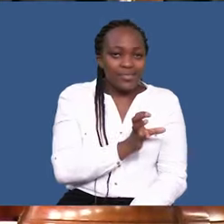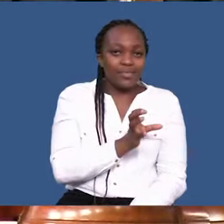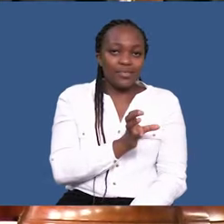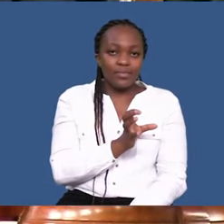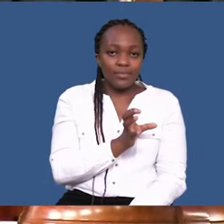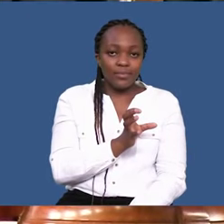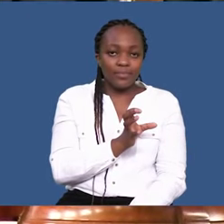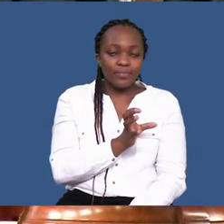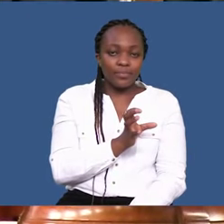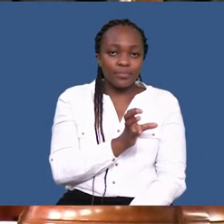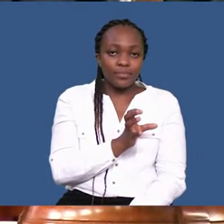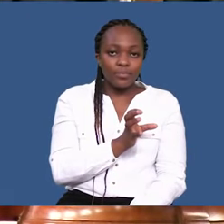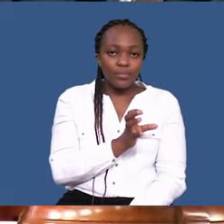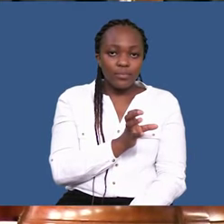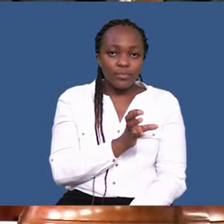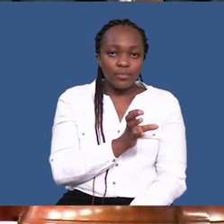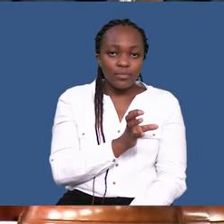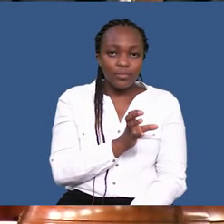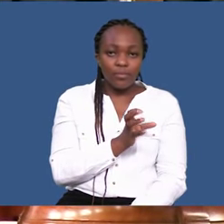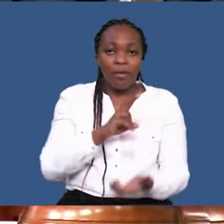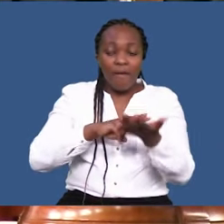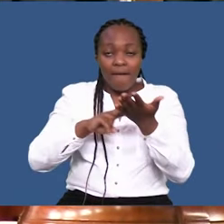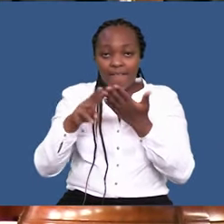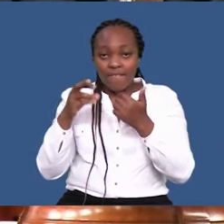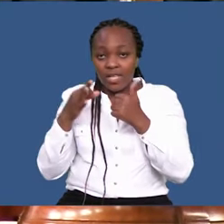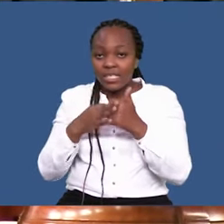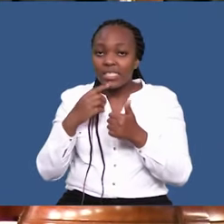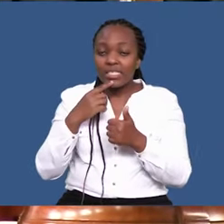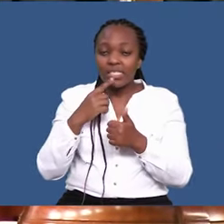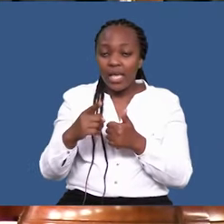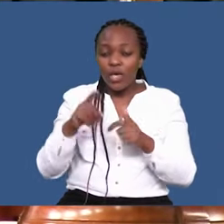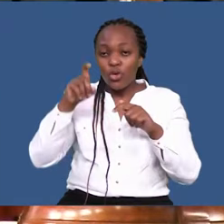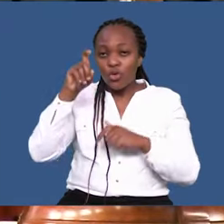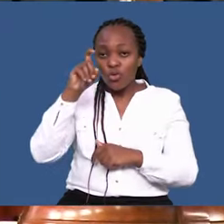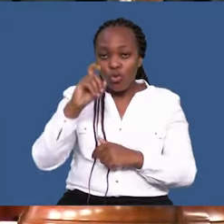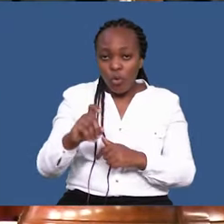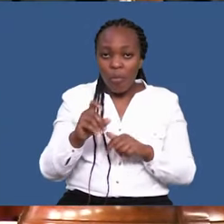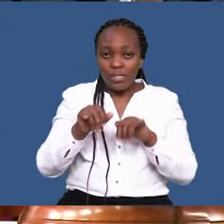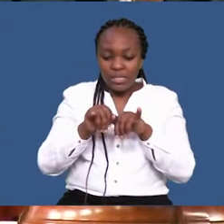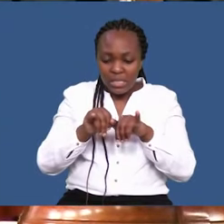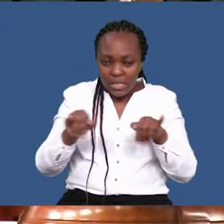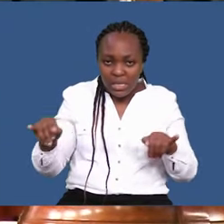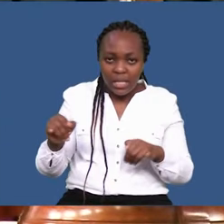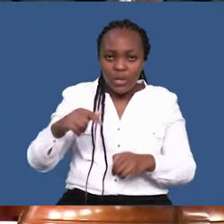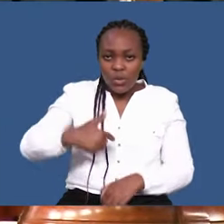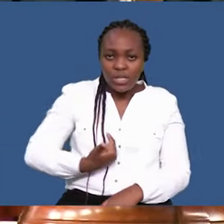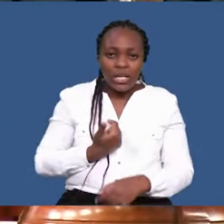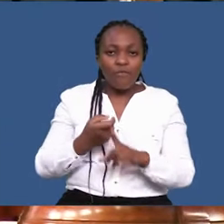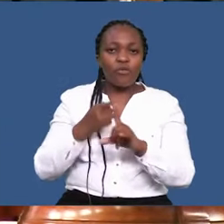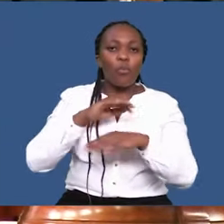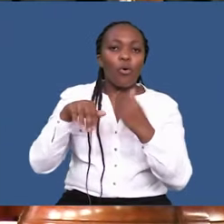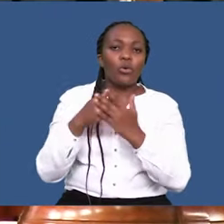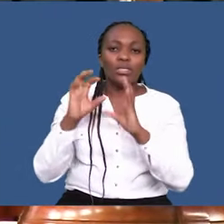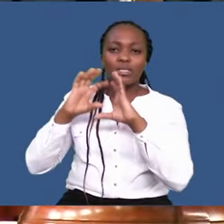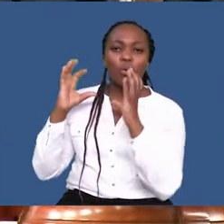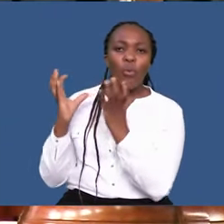rid yourselves of all such things as anger, rage, malice, slander, and